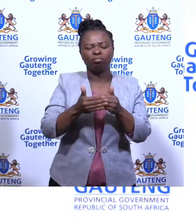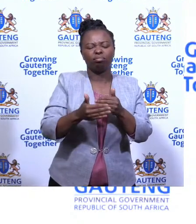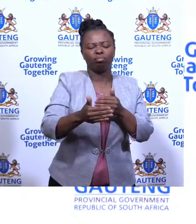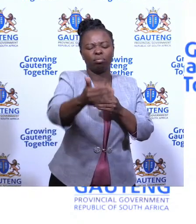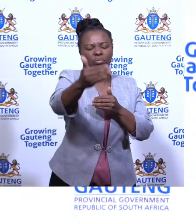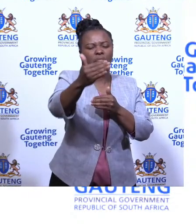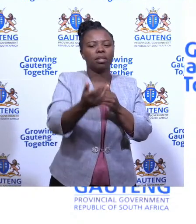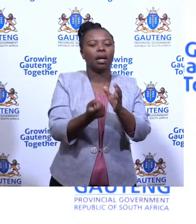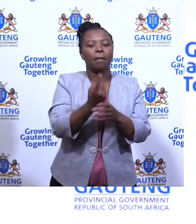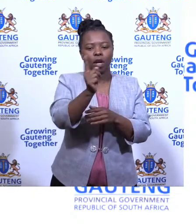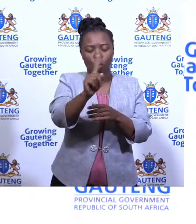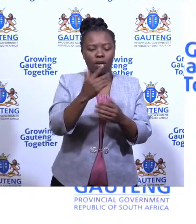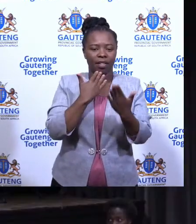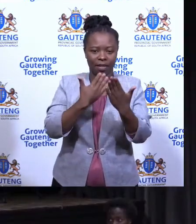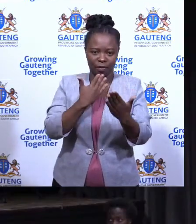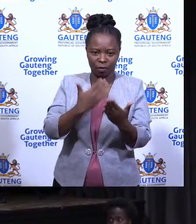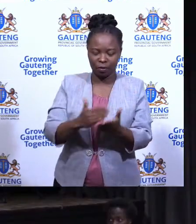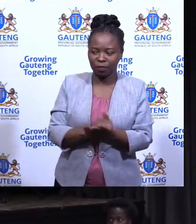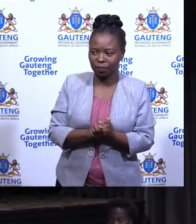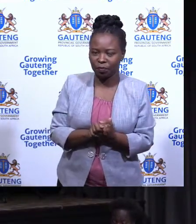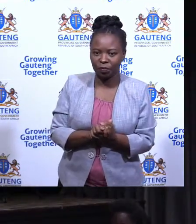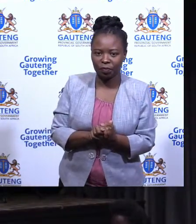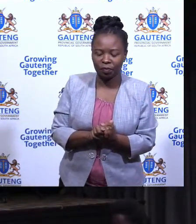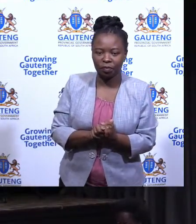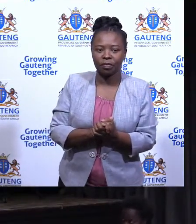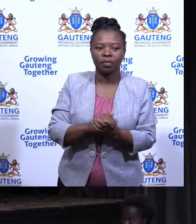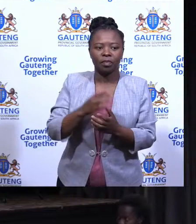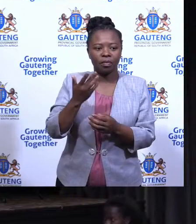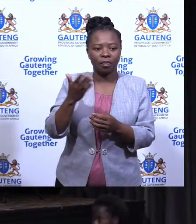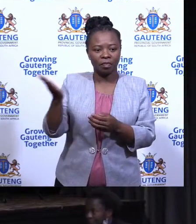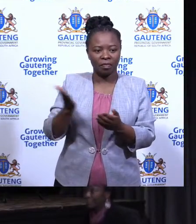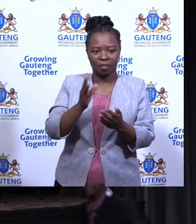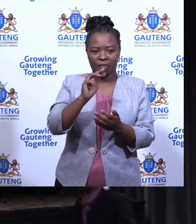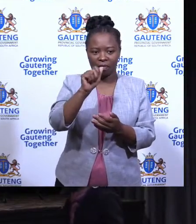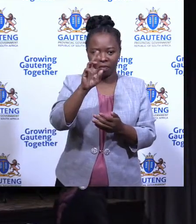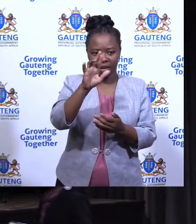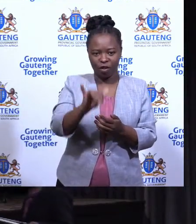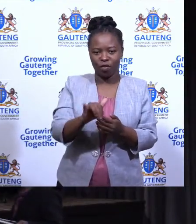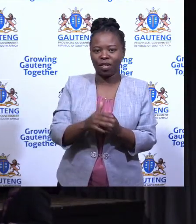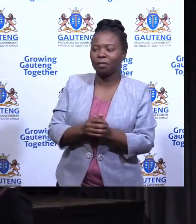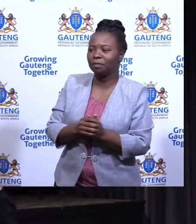in Gauteng. Thank you so much. Dr. Mary Kaonga.